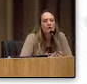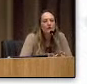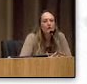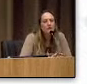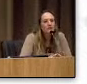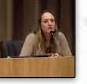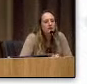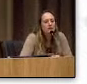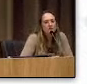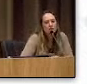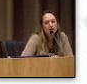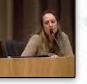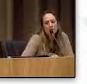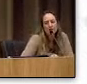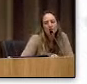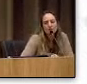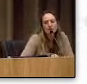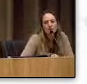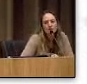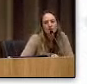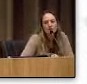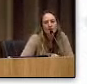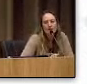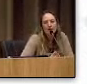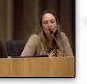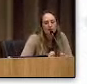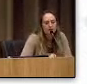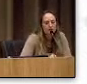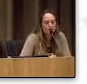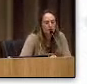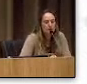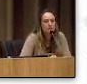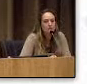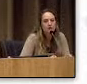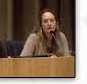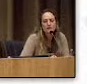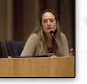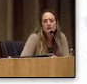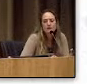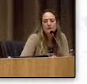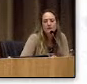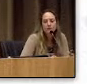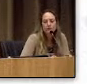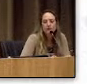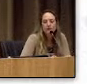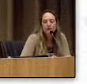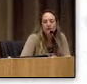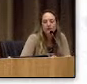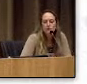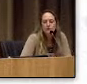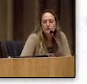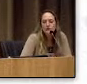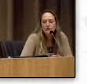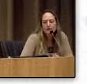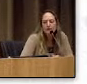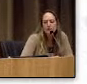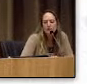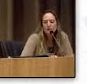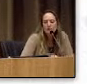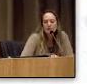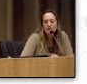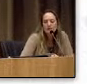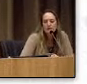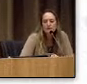are the symptoms. So we needed to define this a little better. These were the patients that